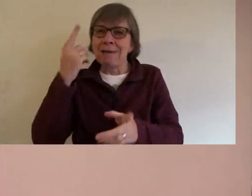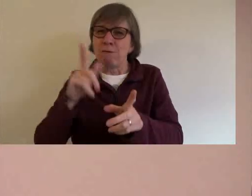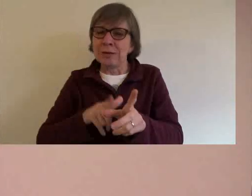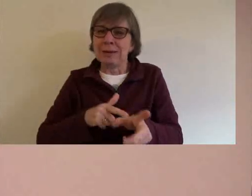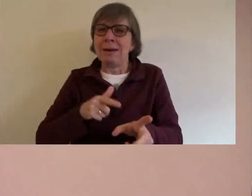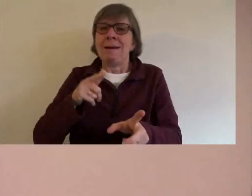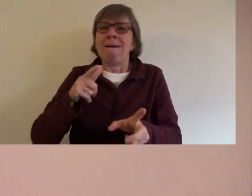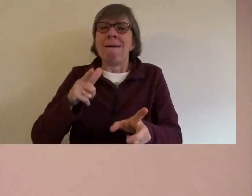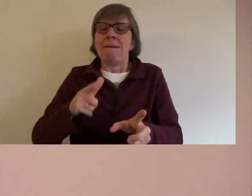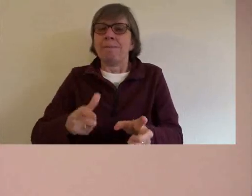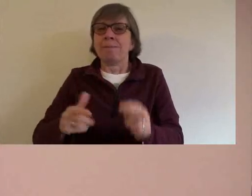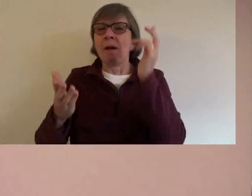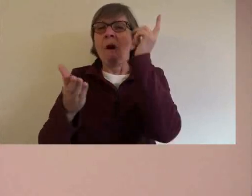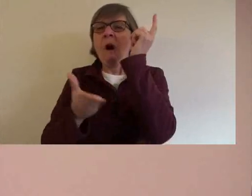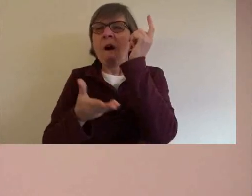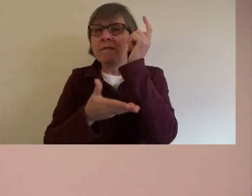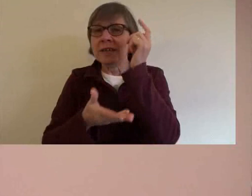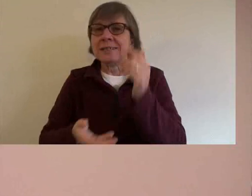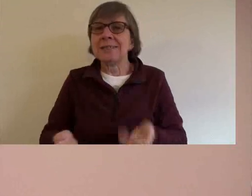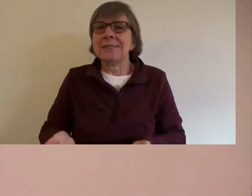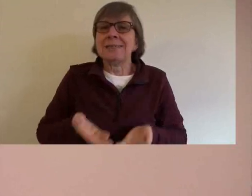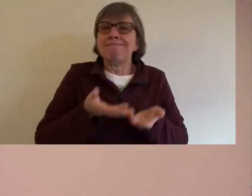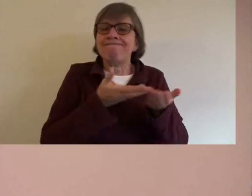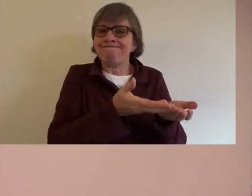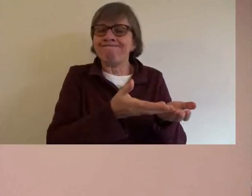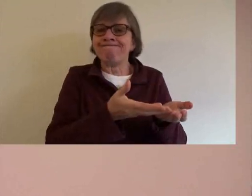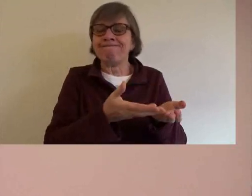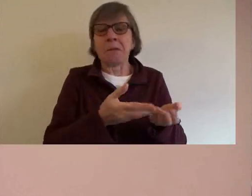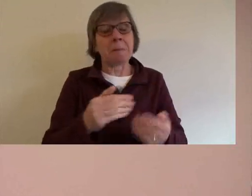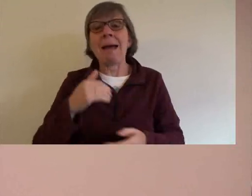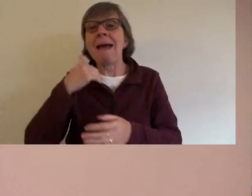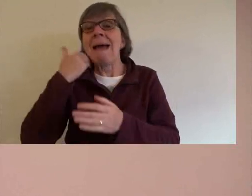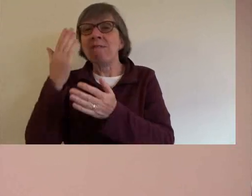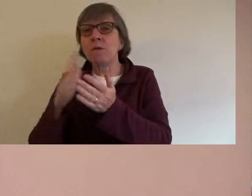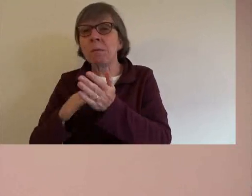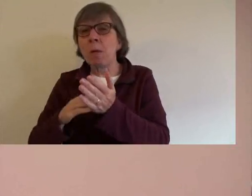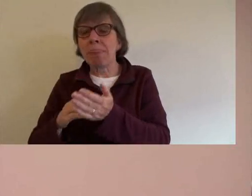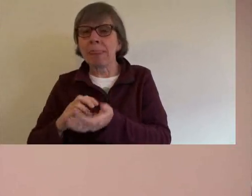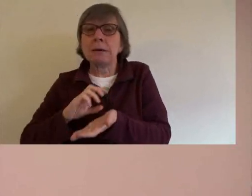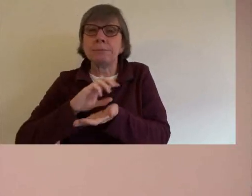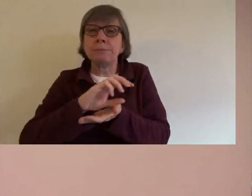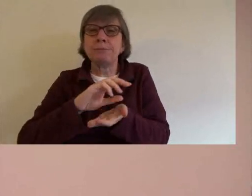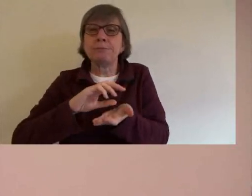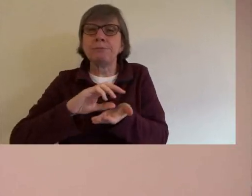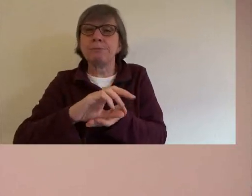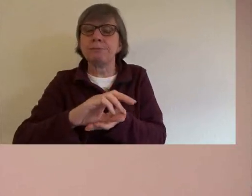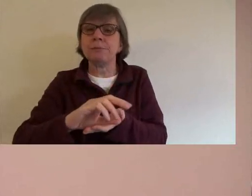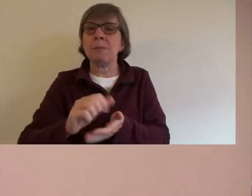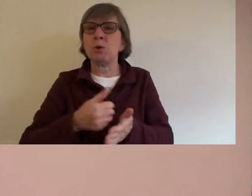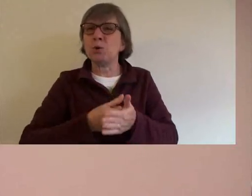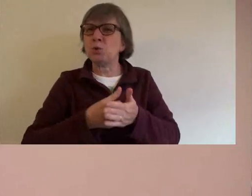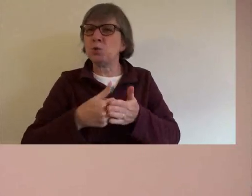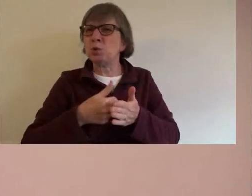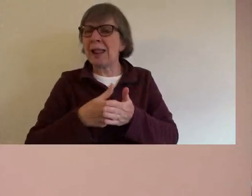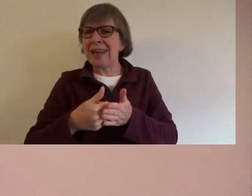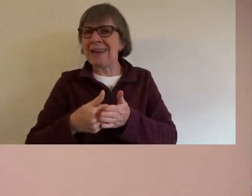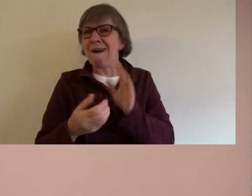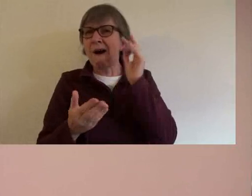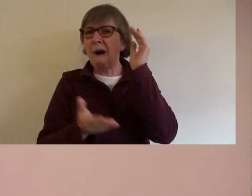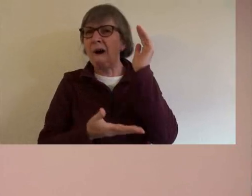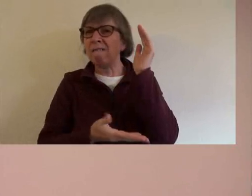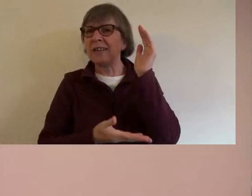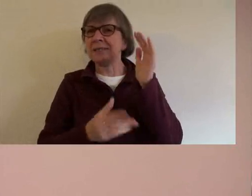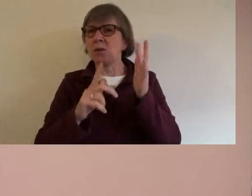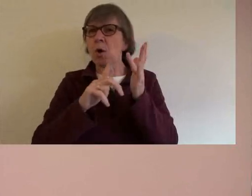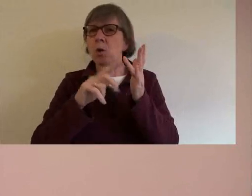send money to them for their food bank every month anyway, but this is a month where some people